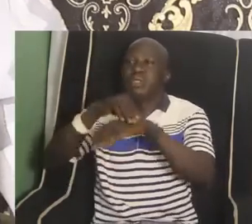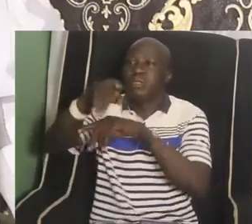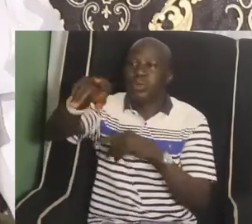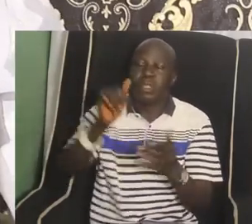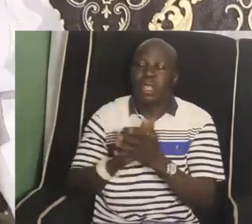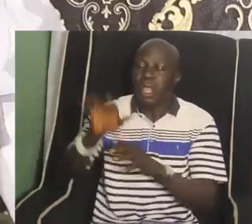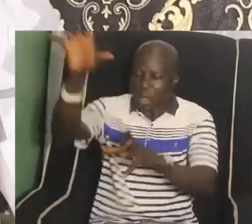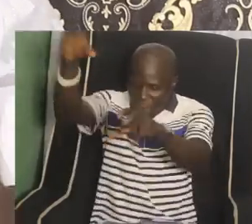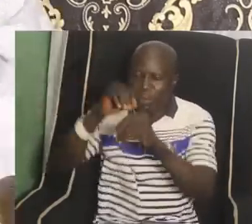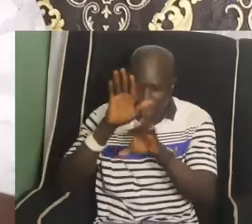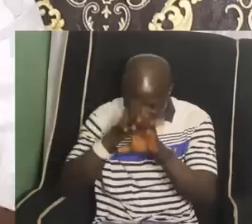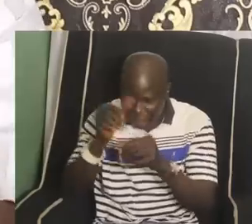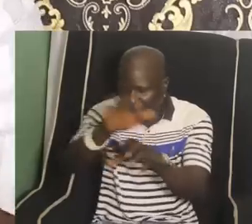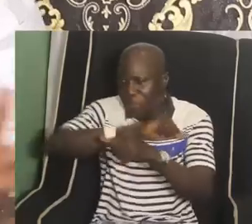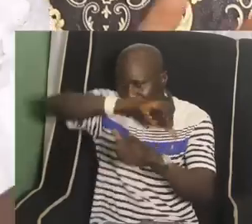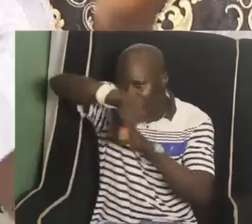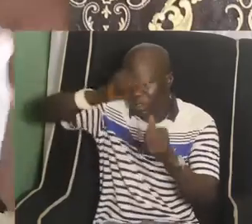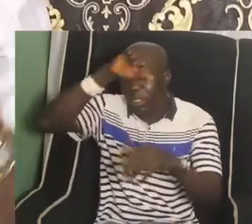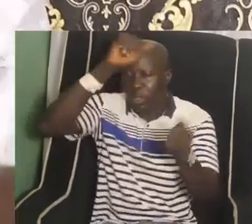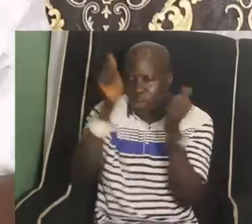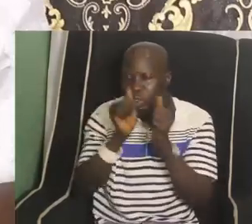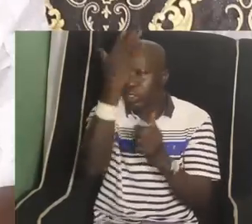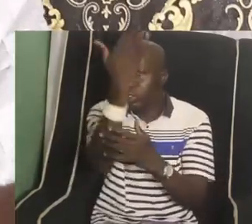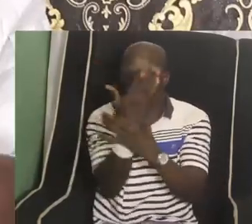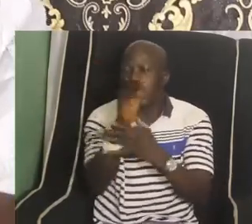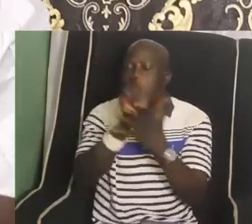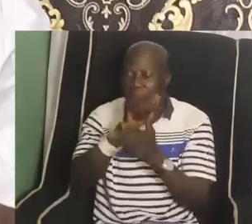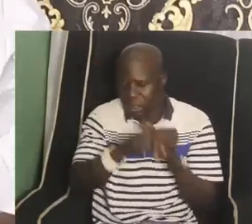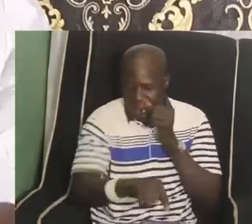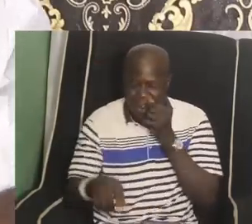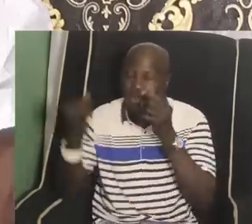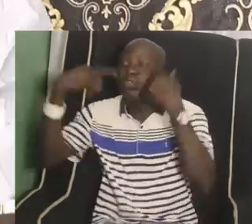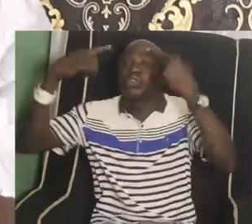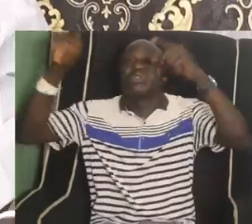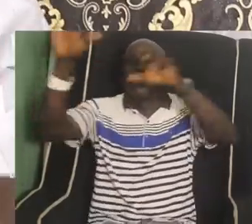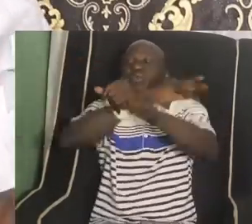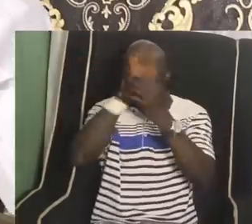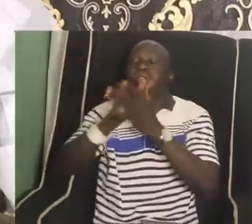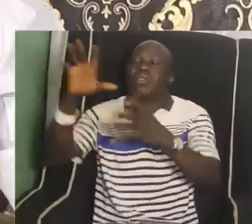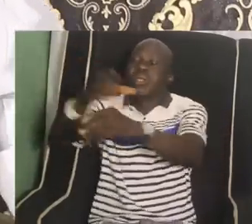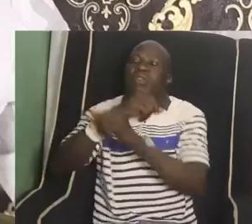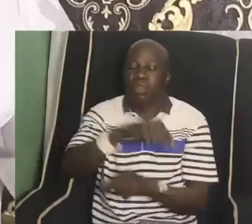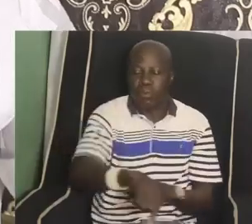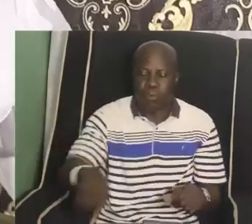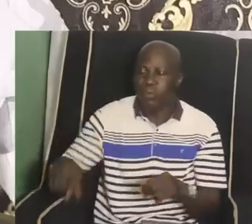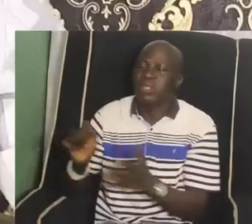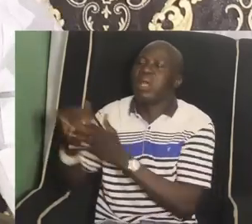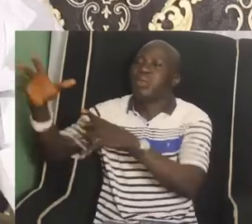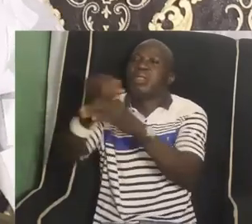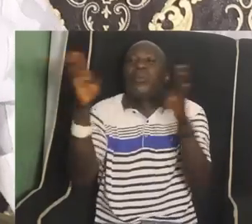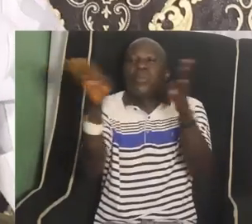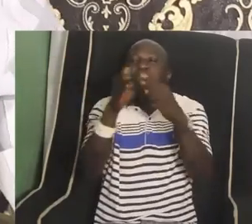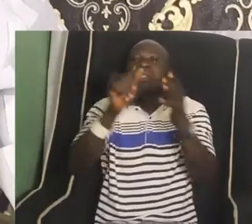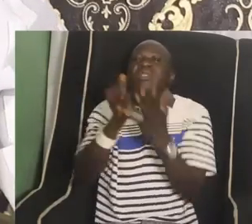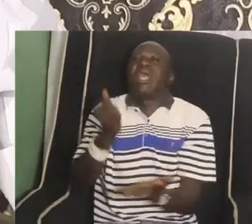to you. Come and receive the whole. Put it on your hands and gather money for something tangible. Receive on your feet for you